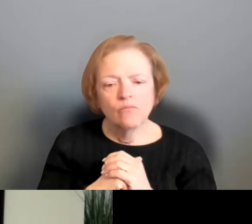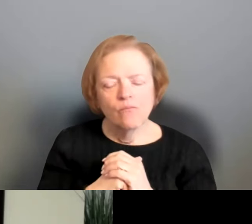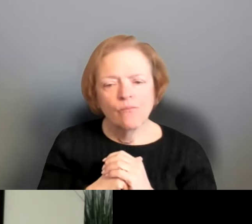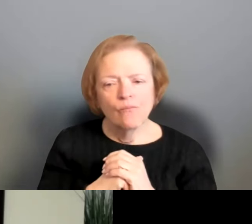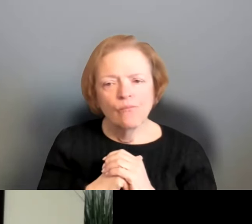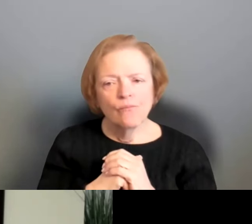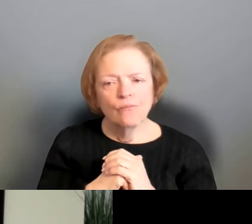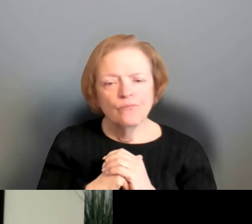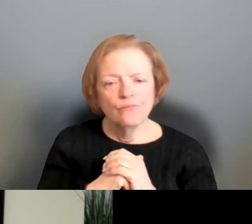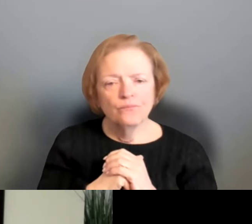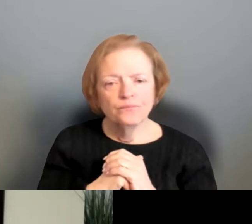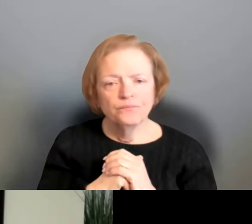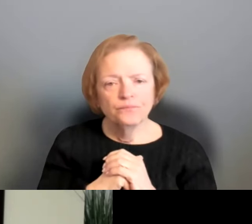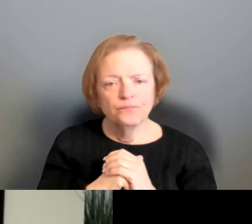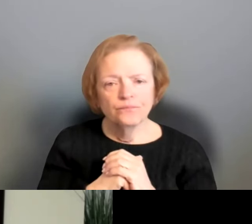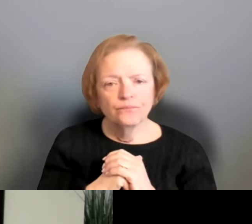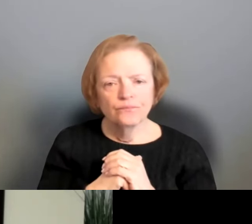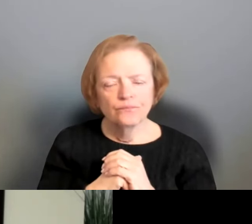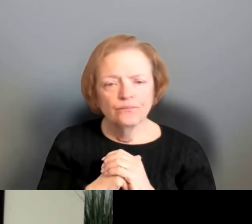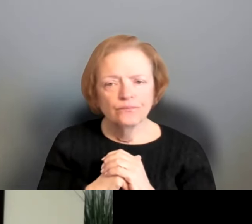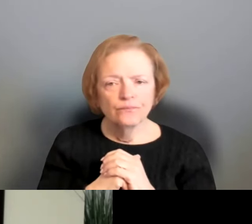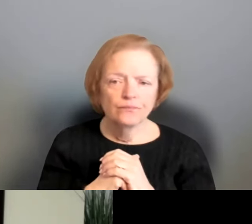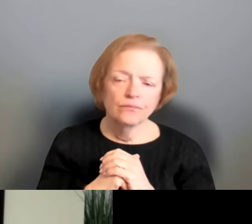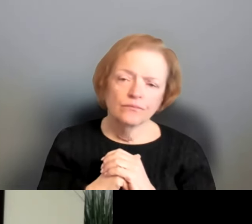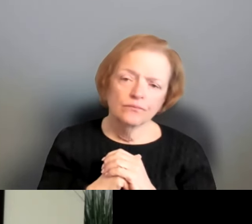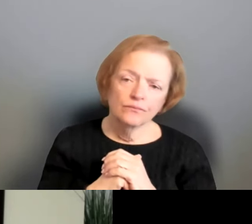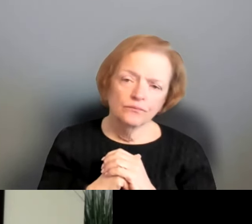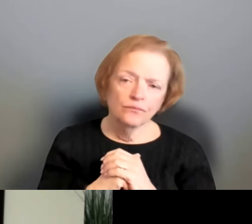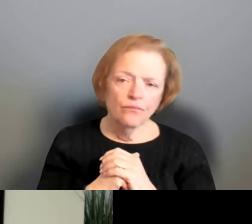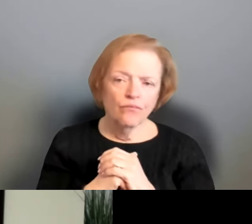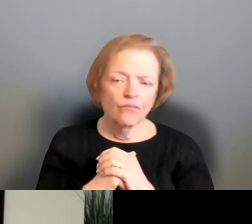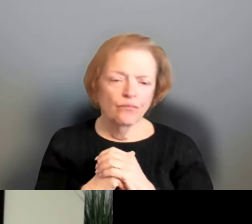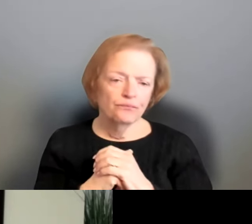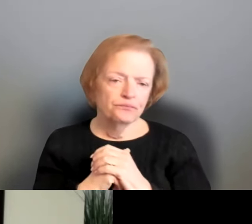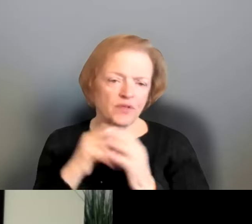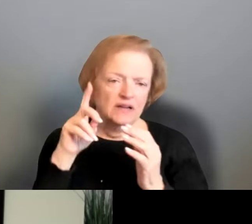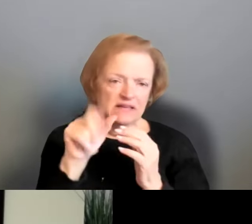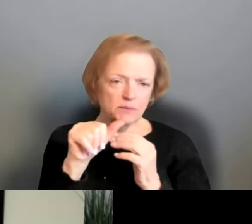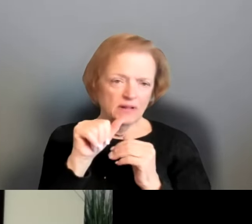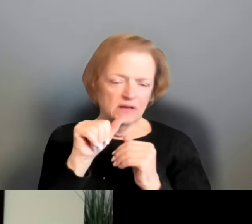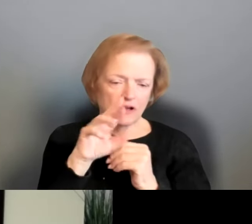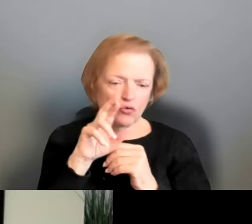they withdrew the guidance for the disability reference guide. So